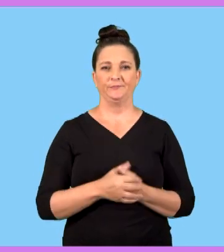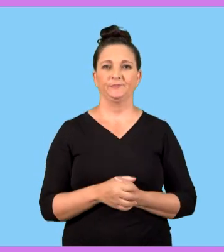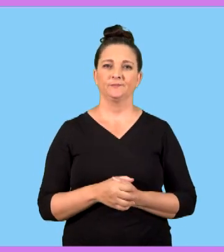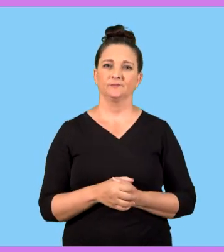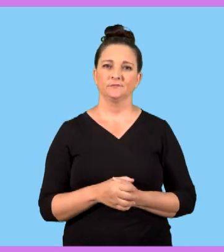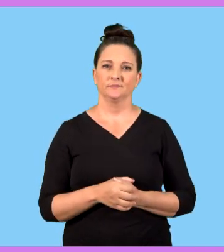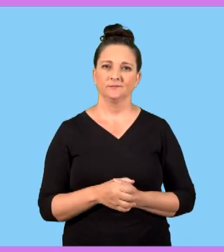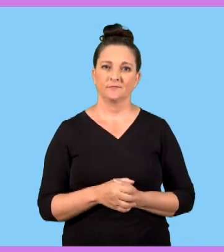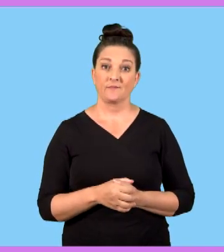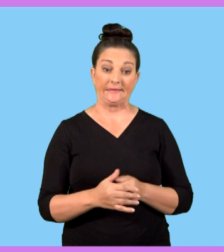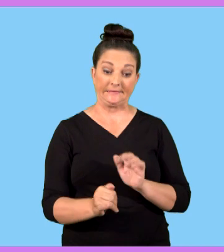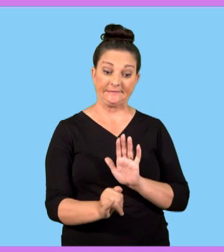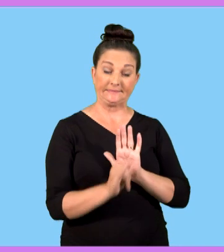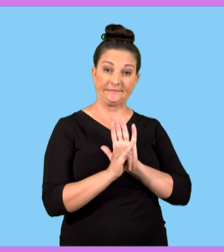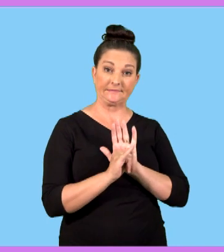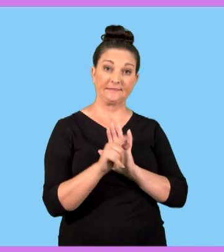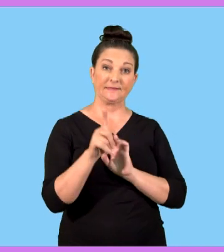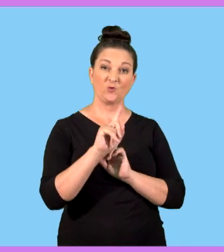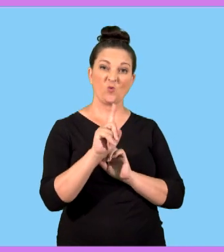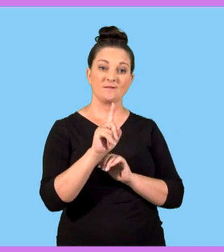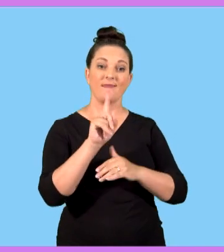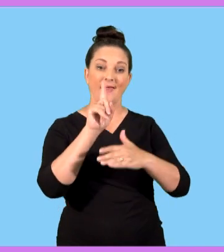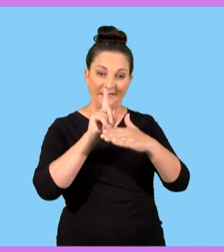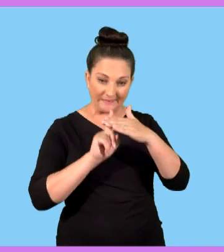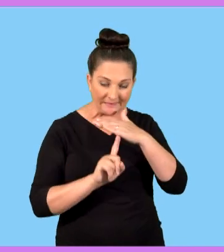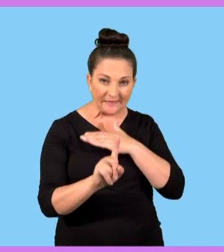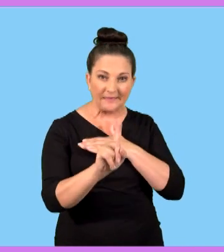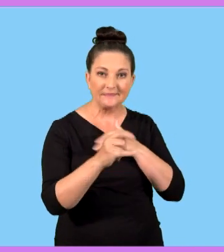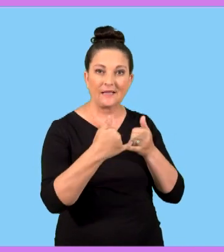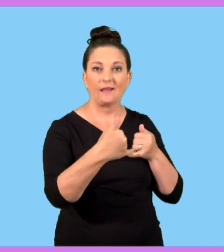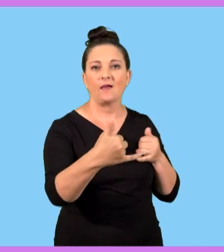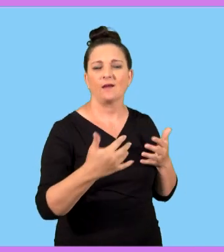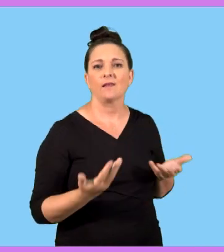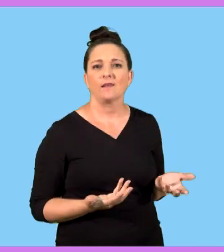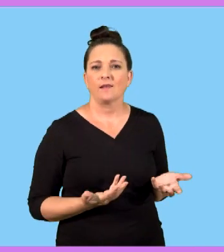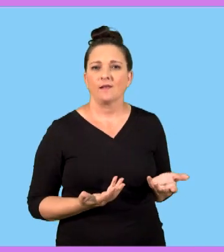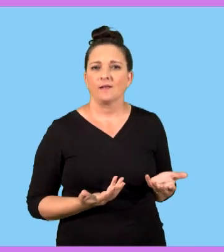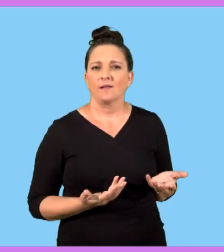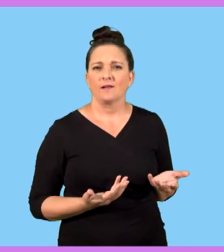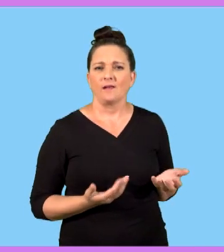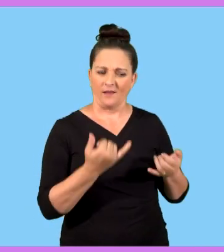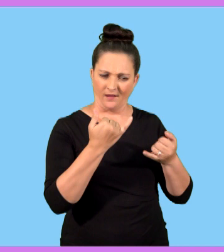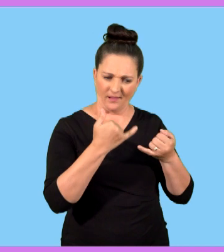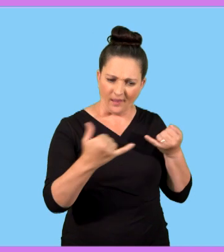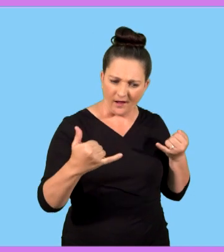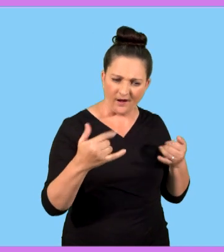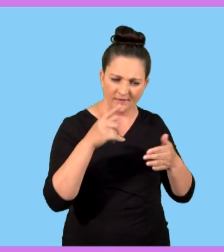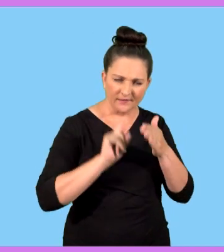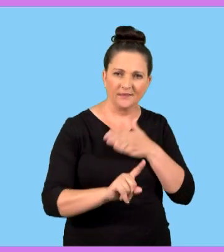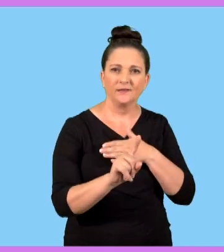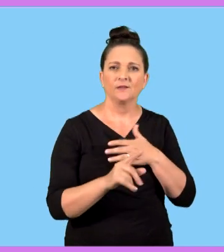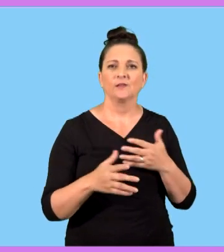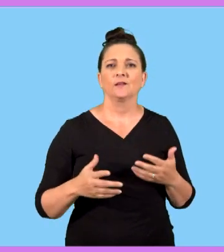Question number 3, we are saying, identify the exit row Okay, so how will I know what the exit row